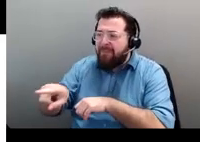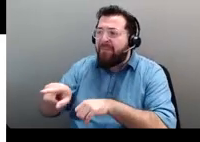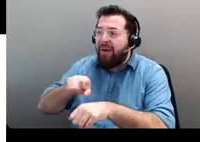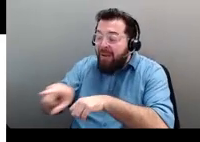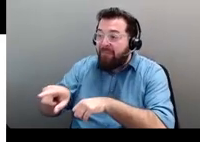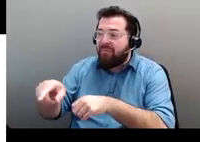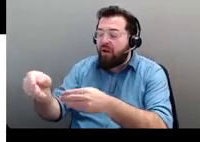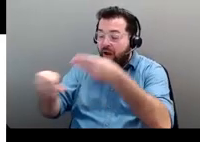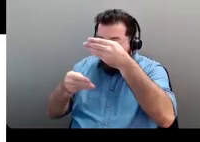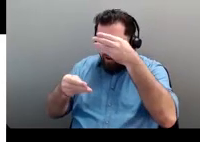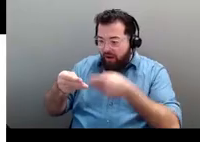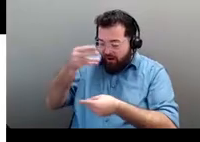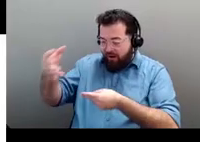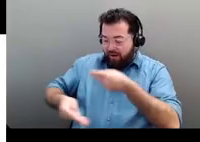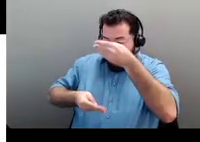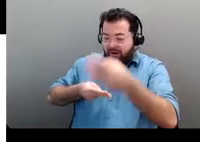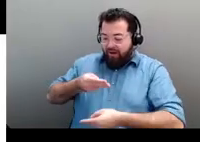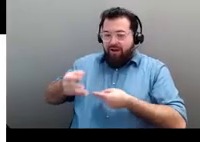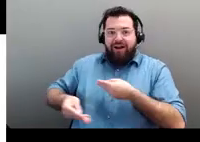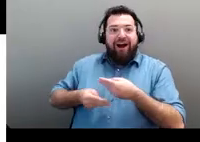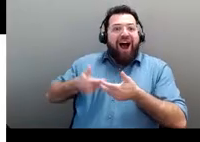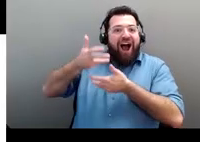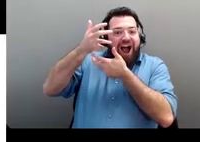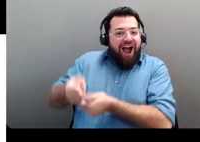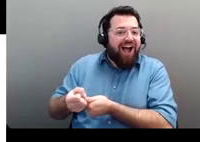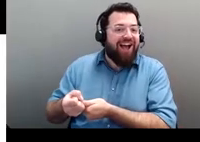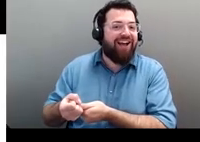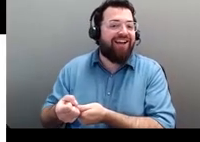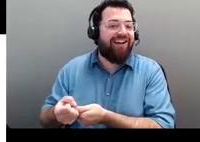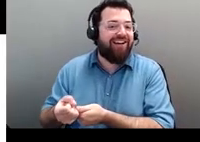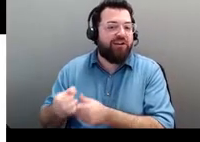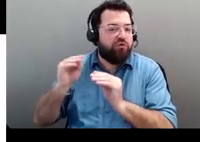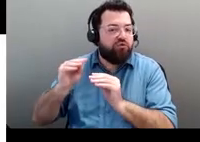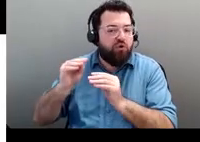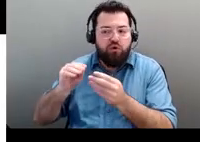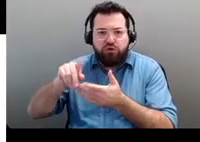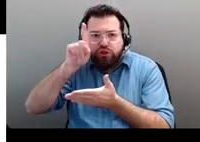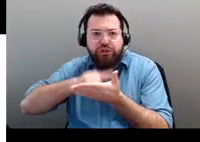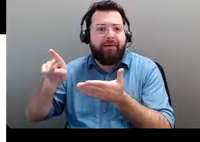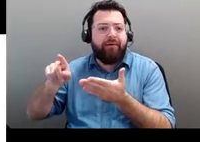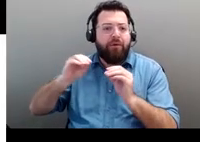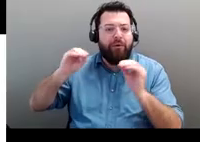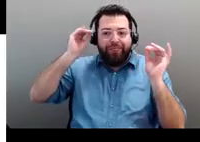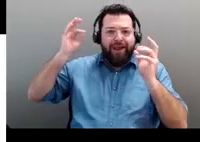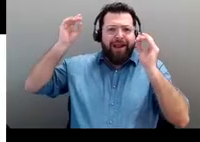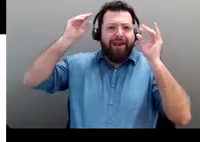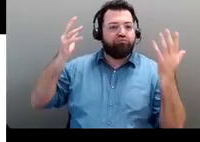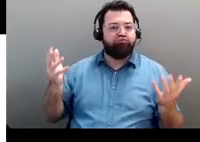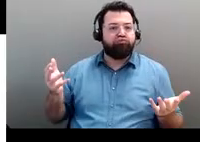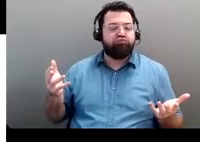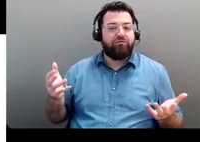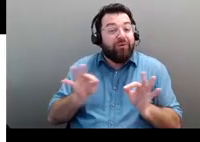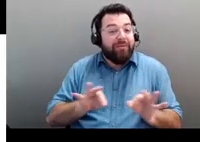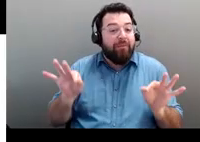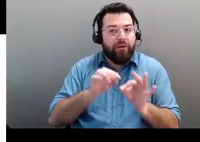especially, I mean, even when it's wrong. And so it's important to be able to think critically. It's important to verify